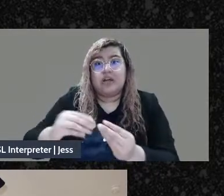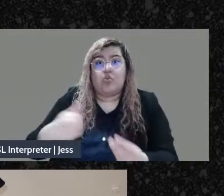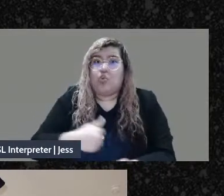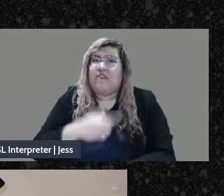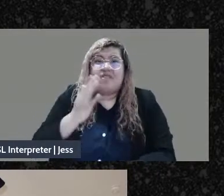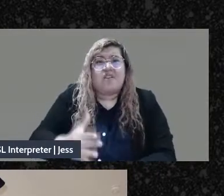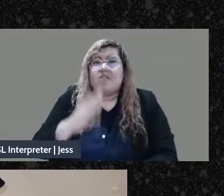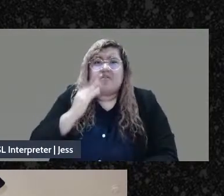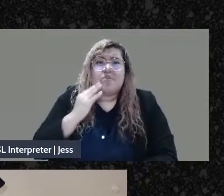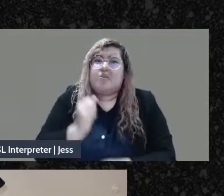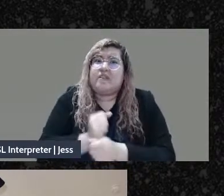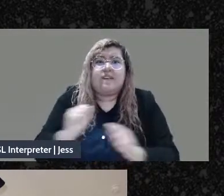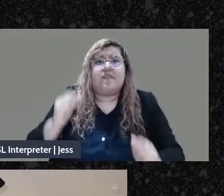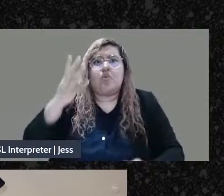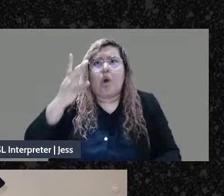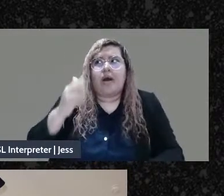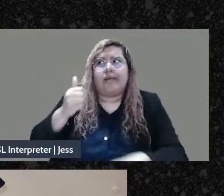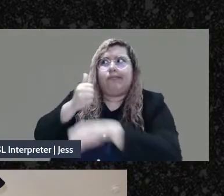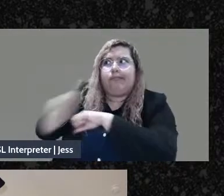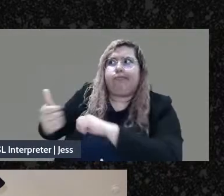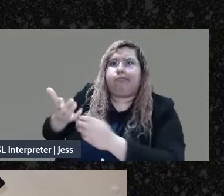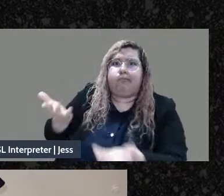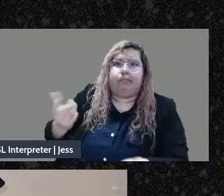I think that is